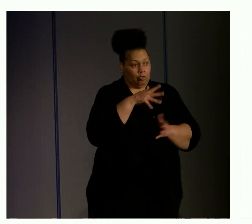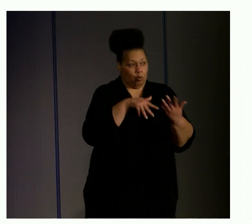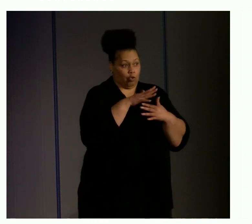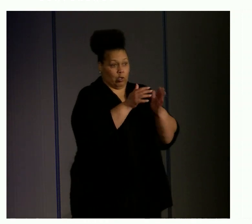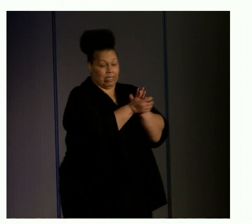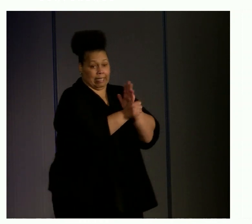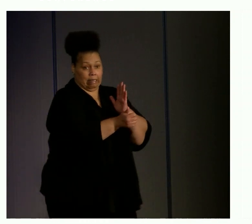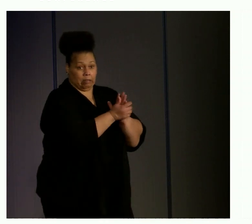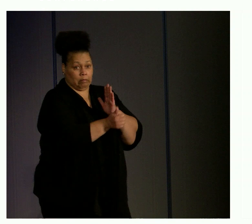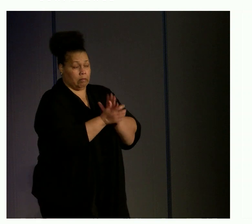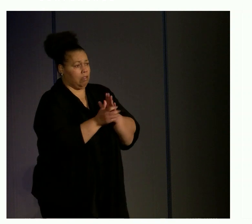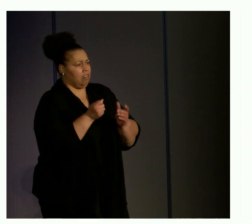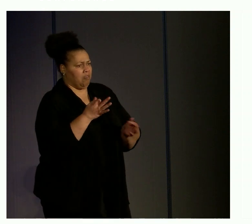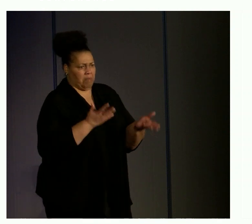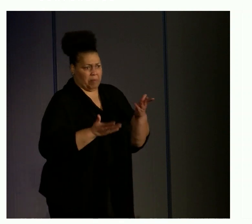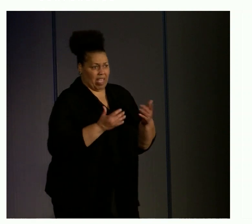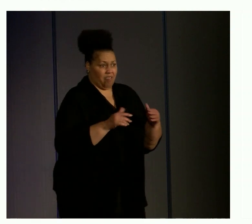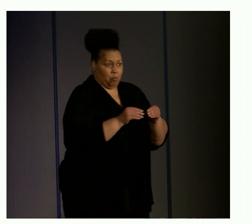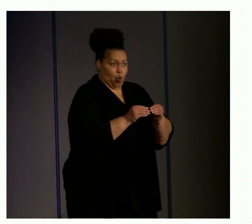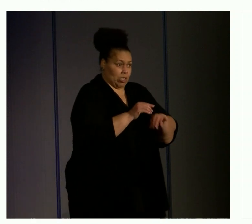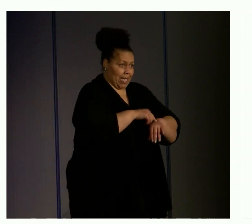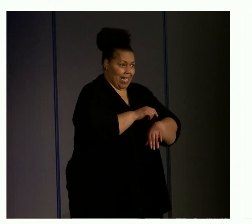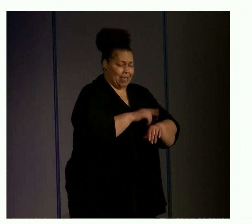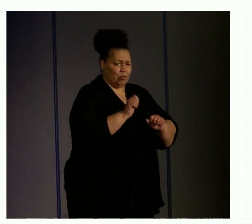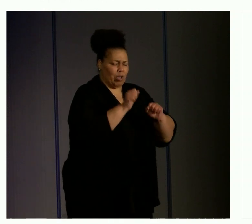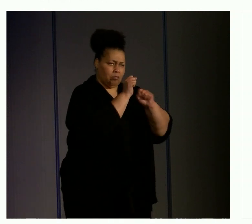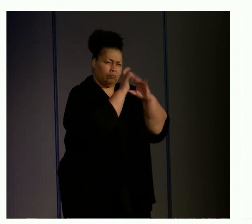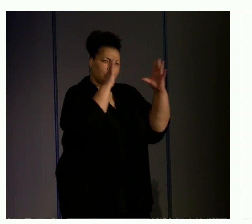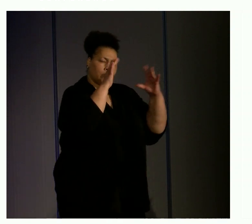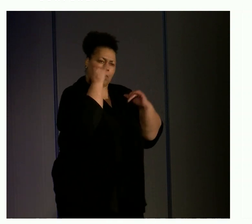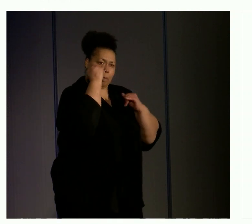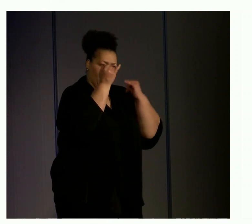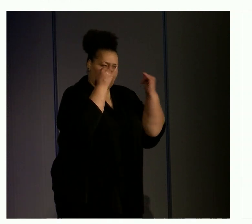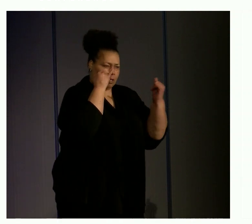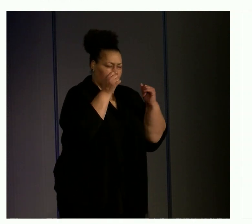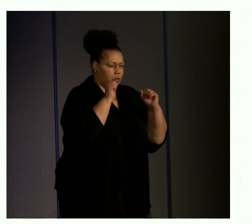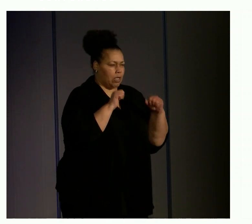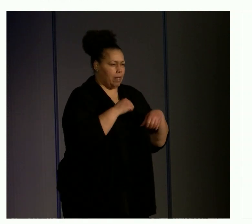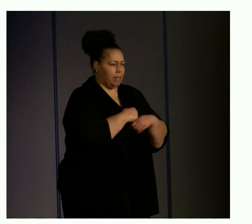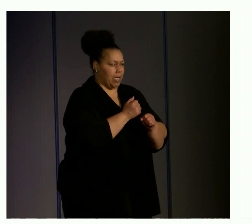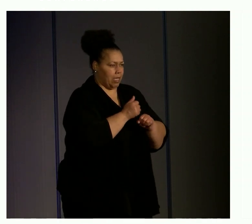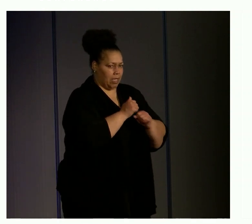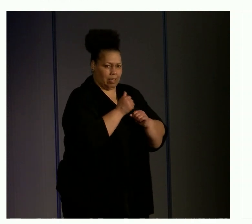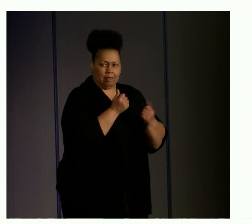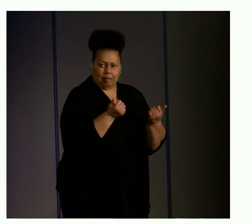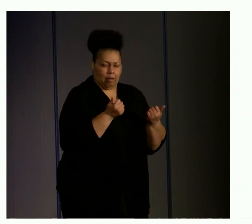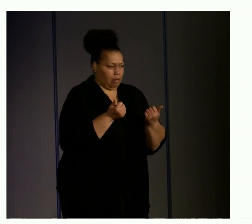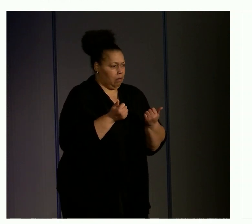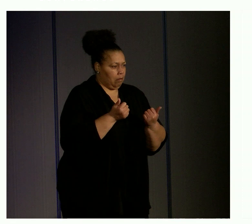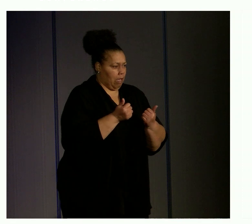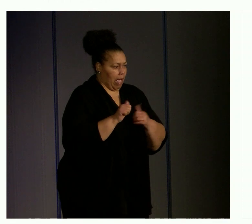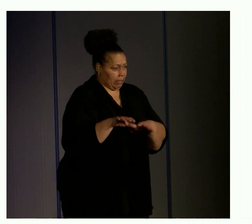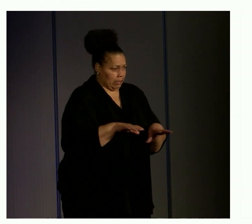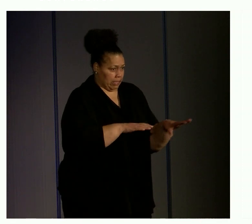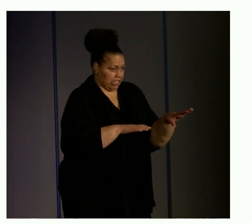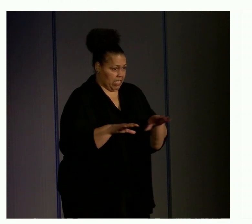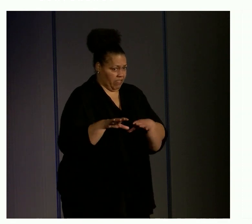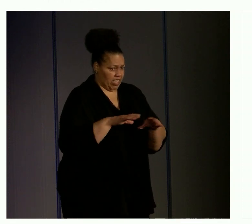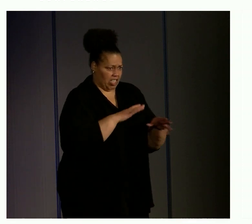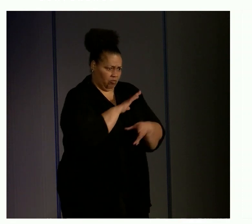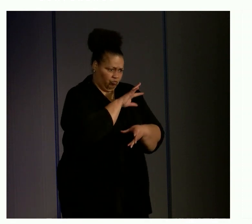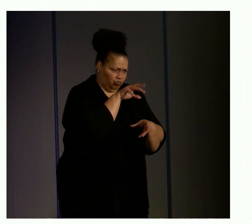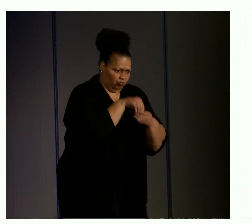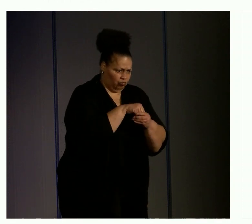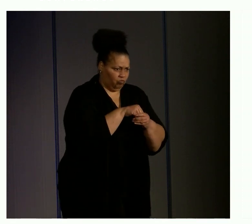we had maybe a longer time, we could imagine that you could make the activity in pairs. So cooperate and